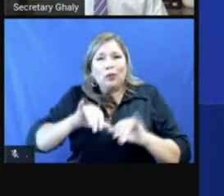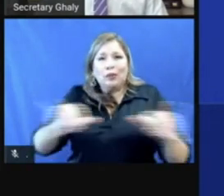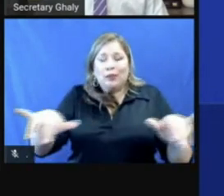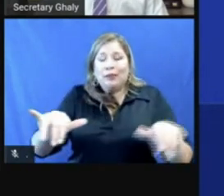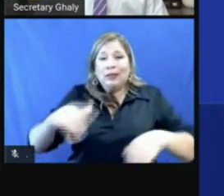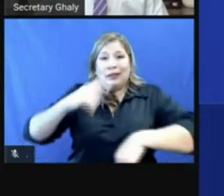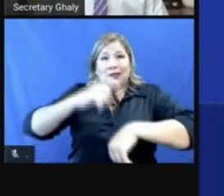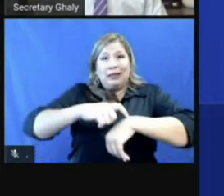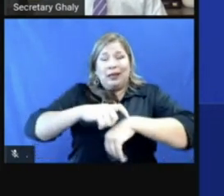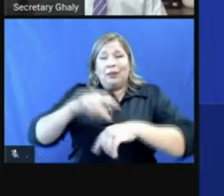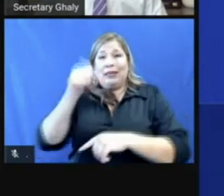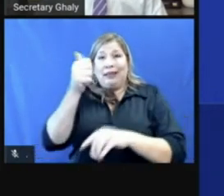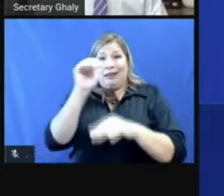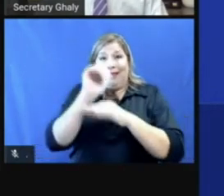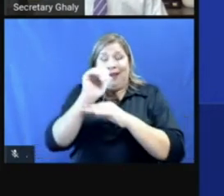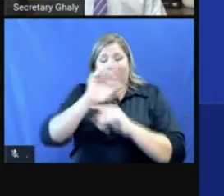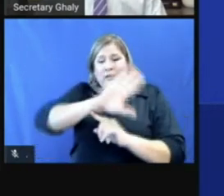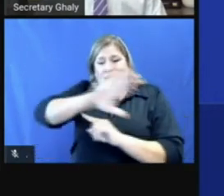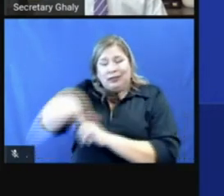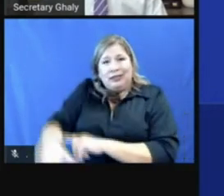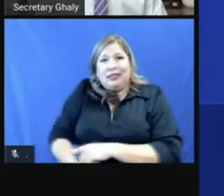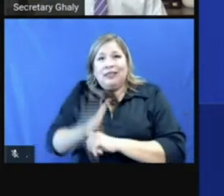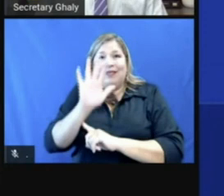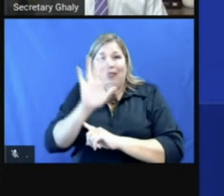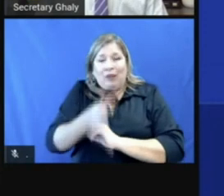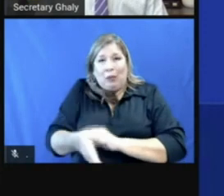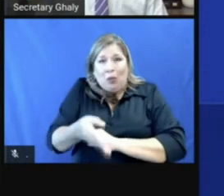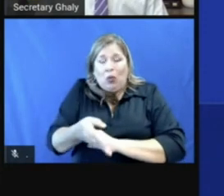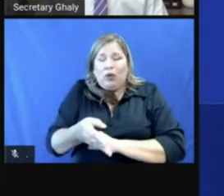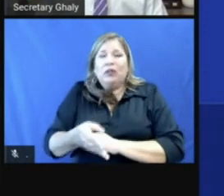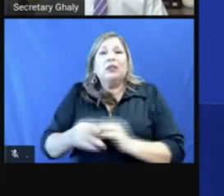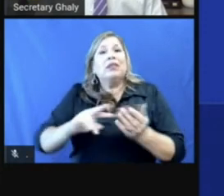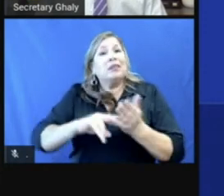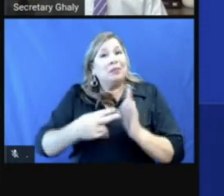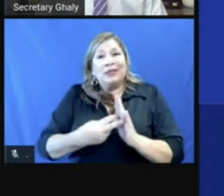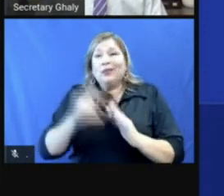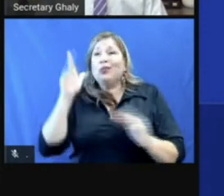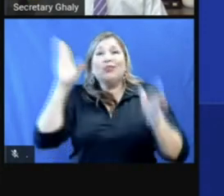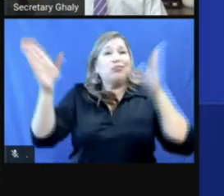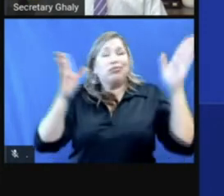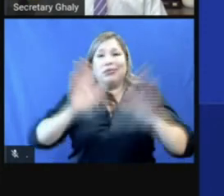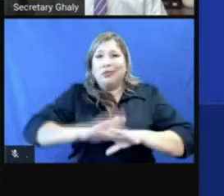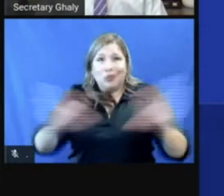5 a.m. This means that many essential businesses